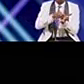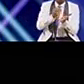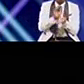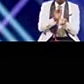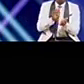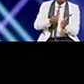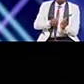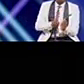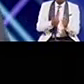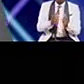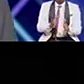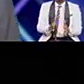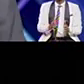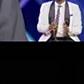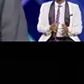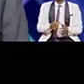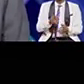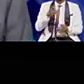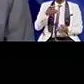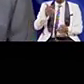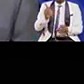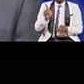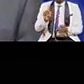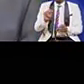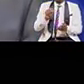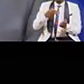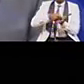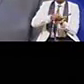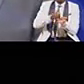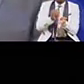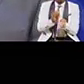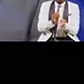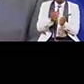the flock in your church location,